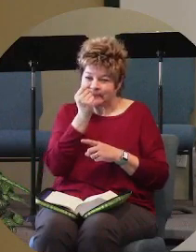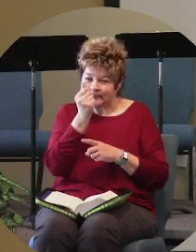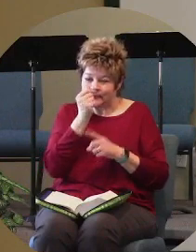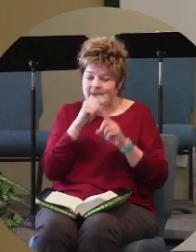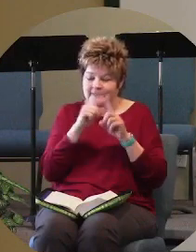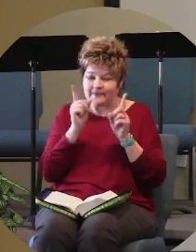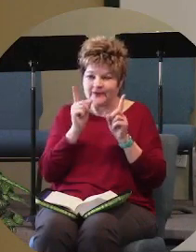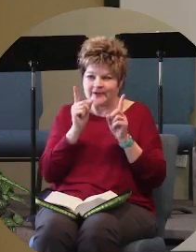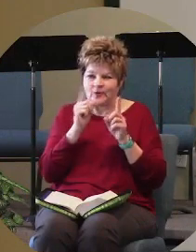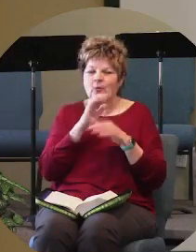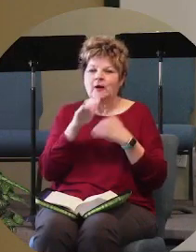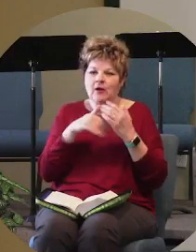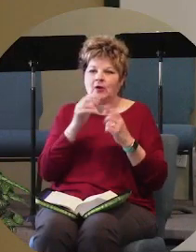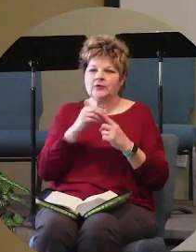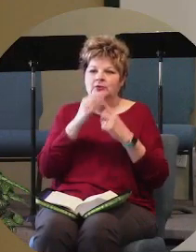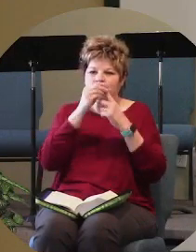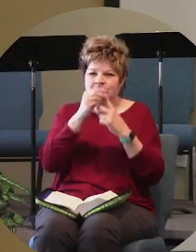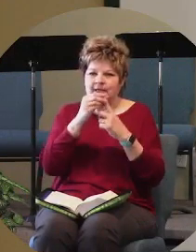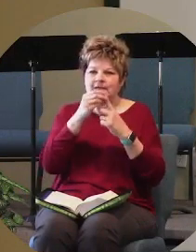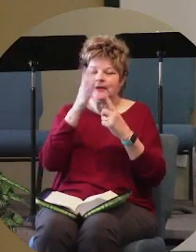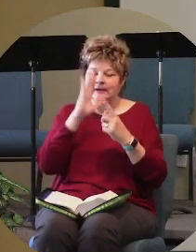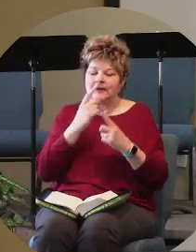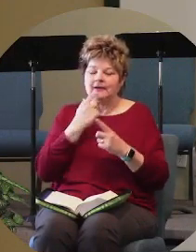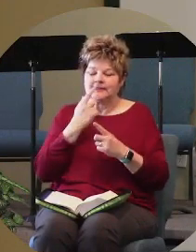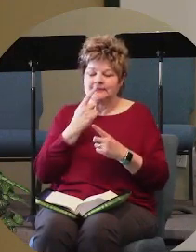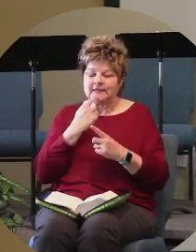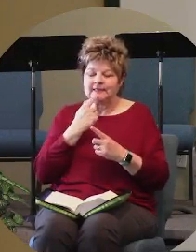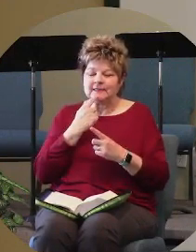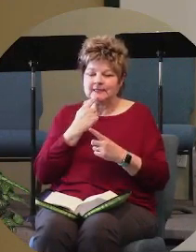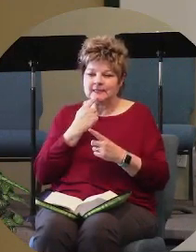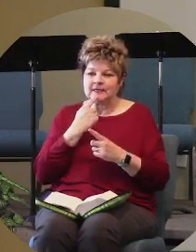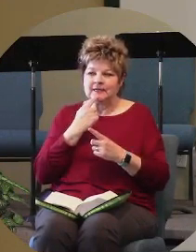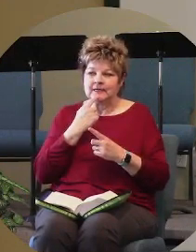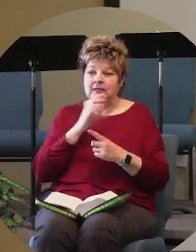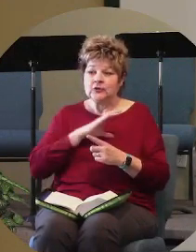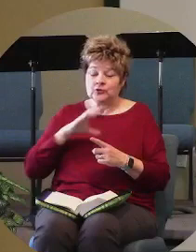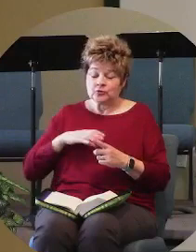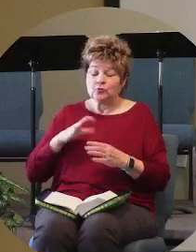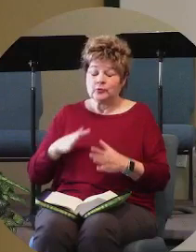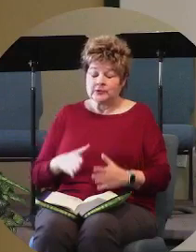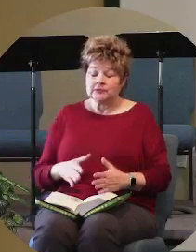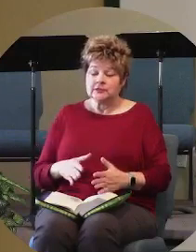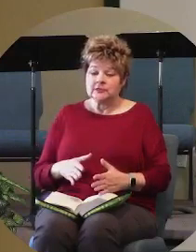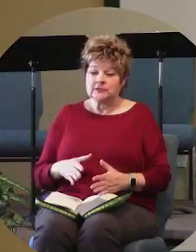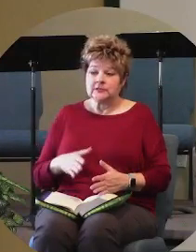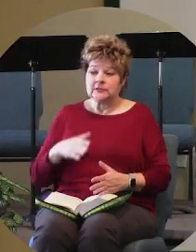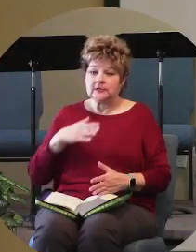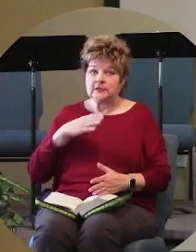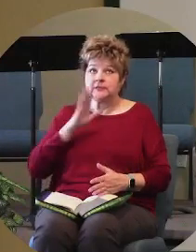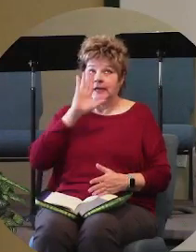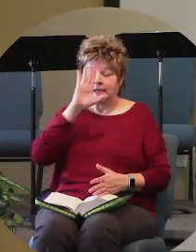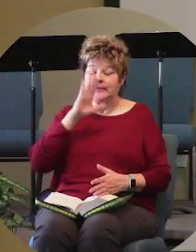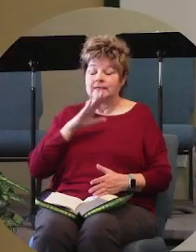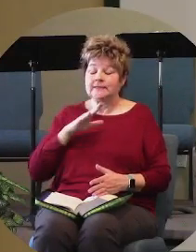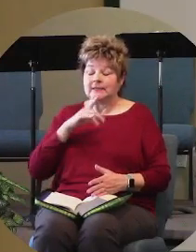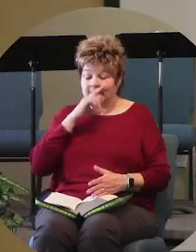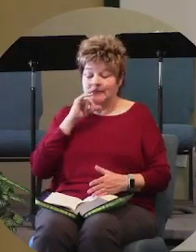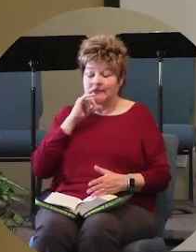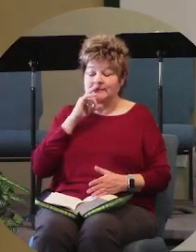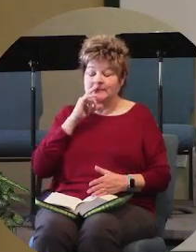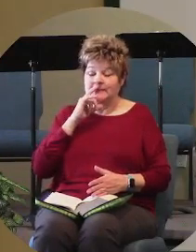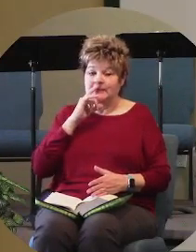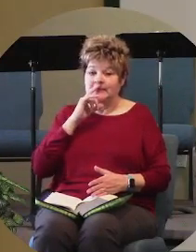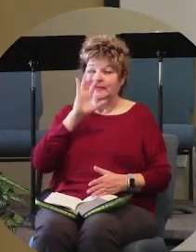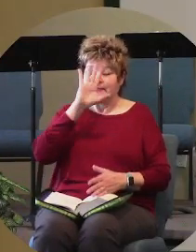We're all unique, and God says, "You're as Christians, as my kids, as my family, you're all